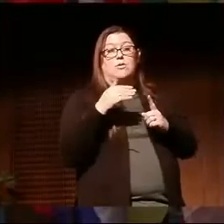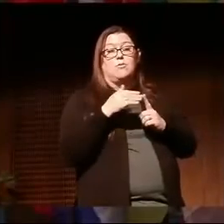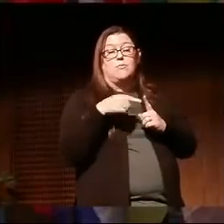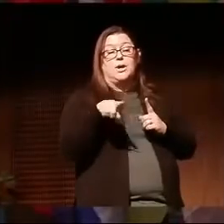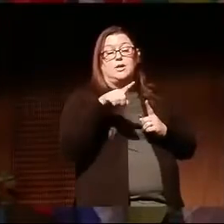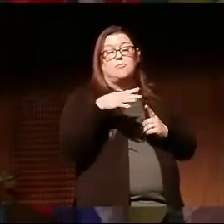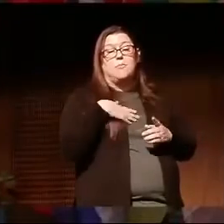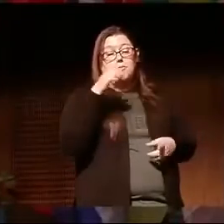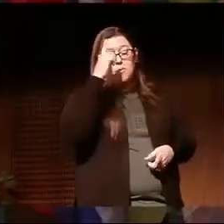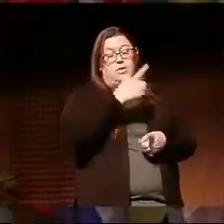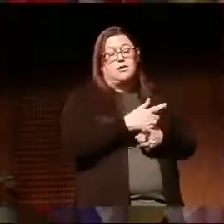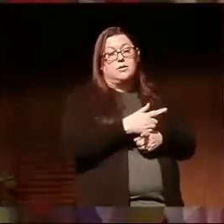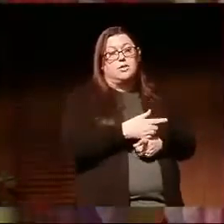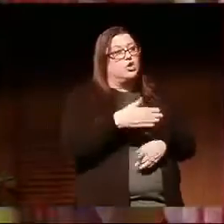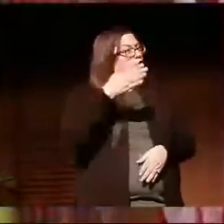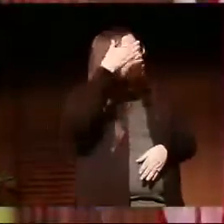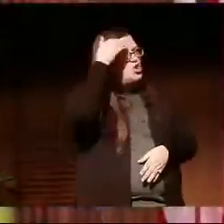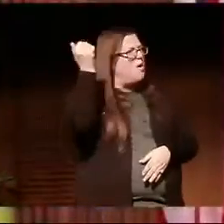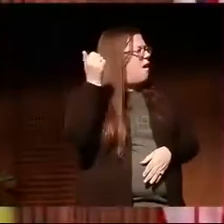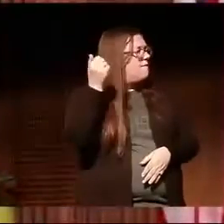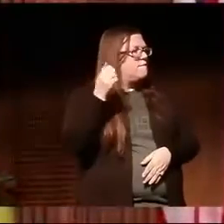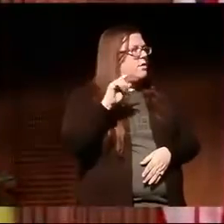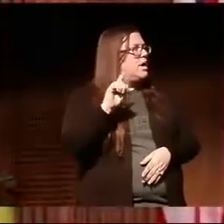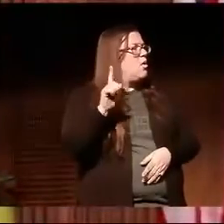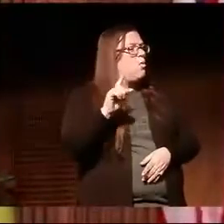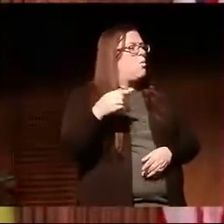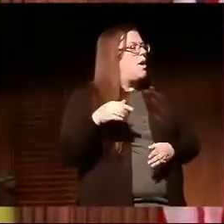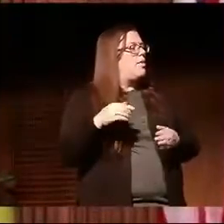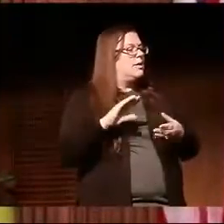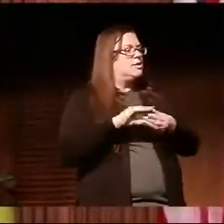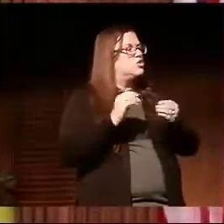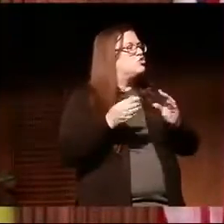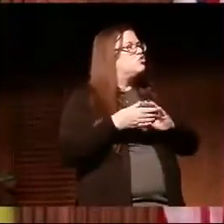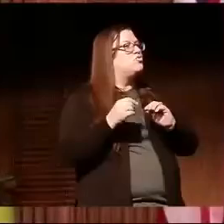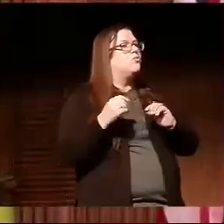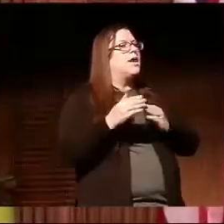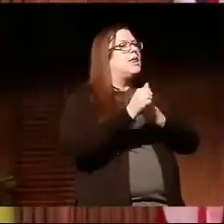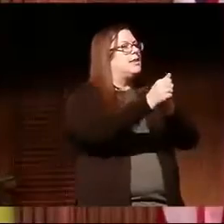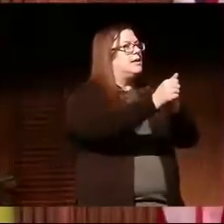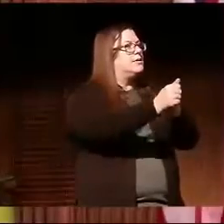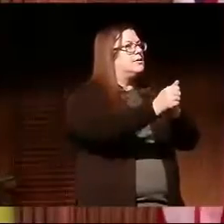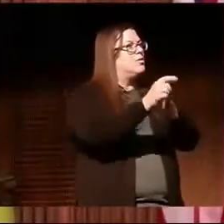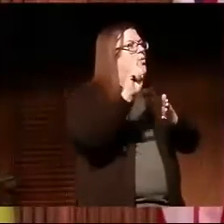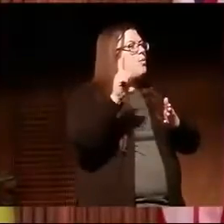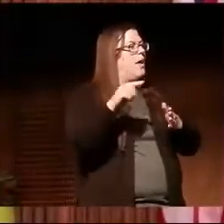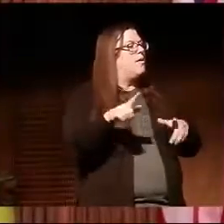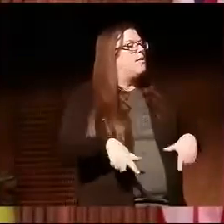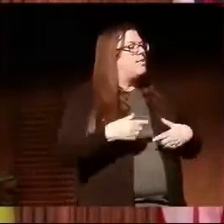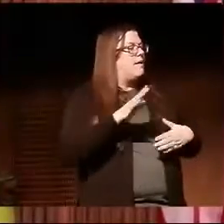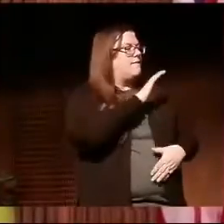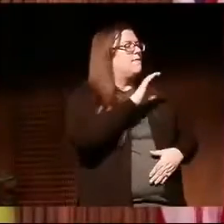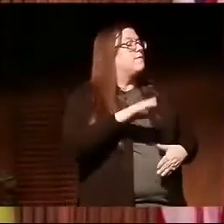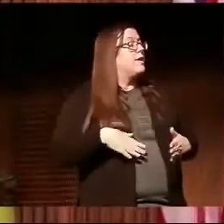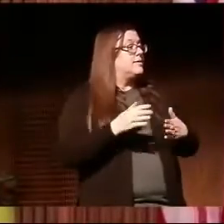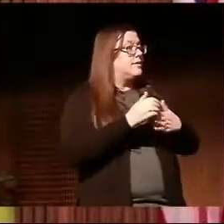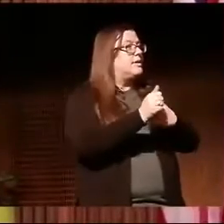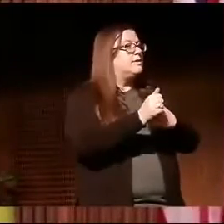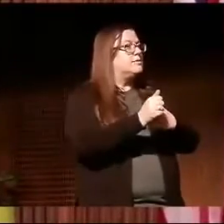forget where this narrative leads. Where does the life of Christ lead? To the